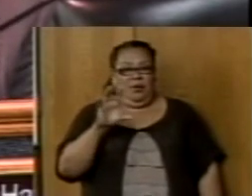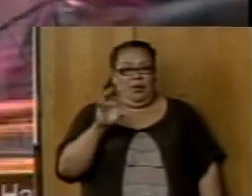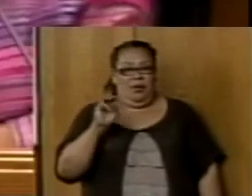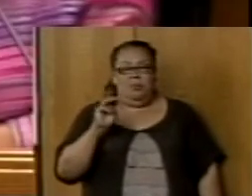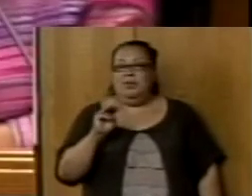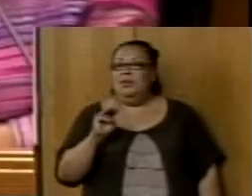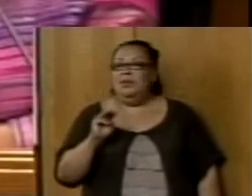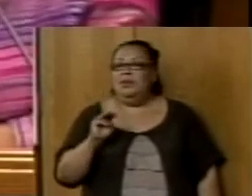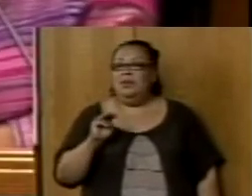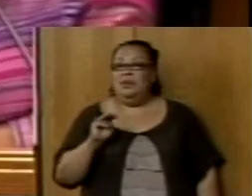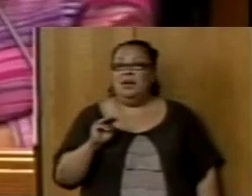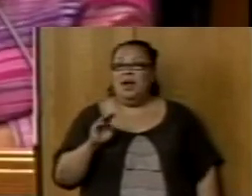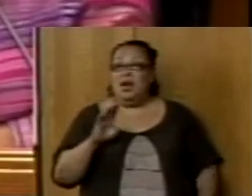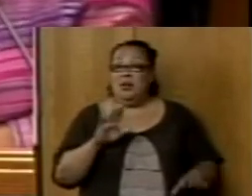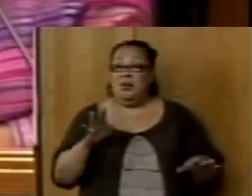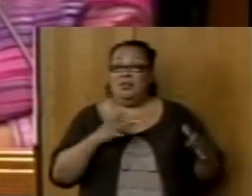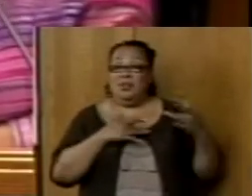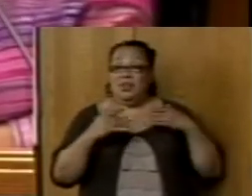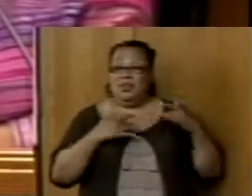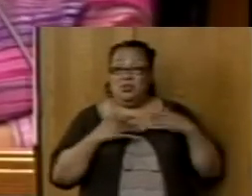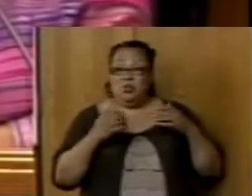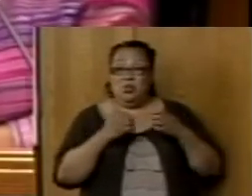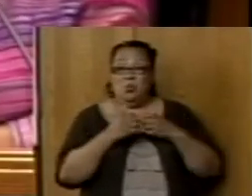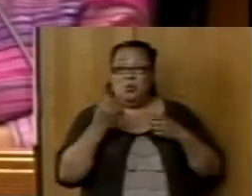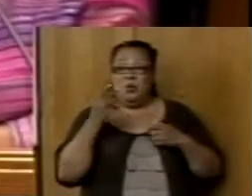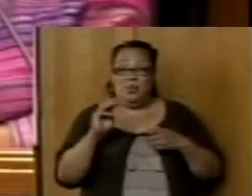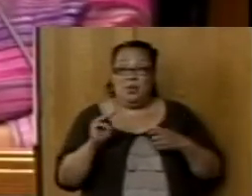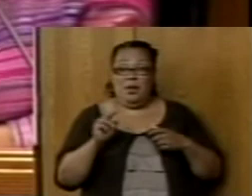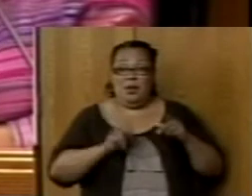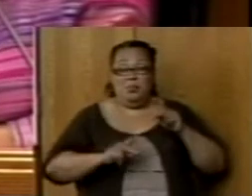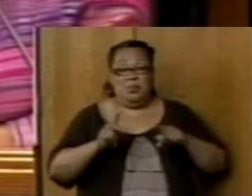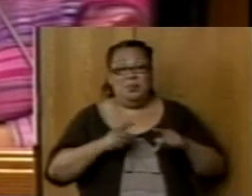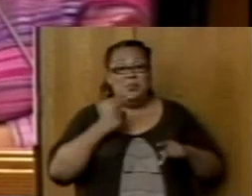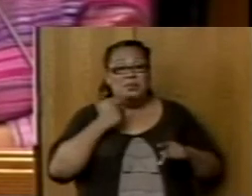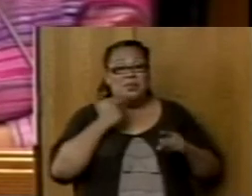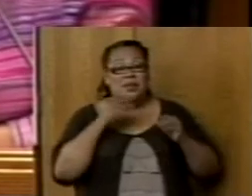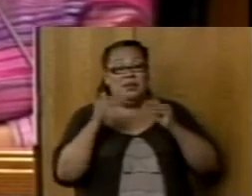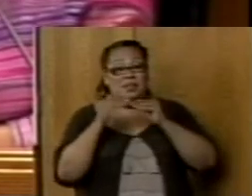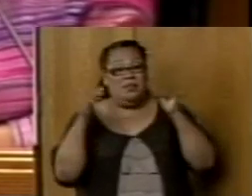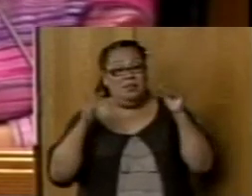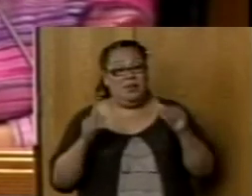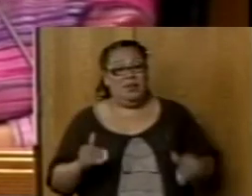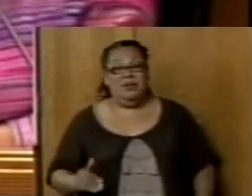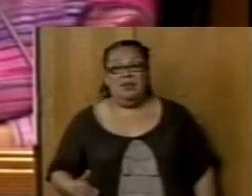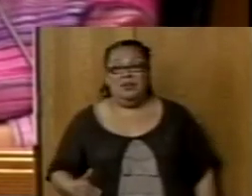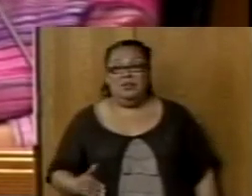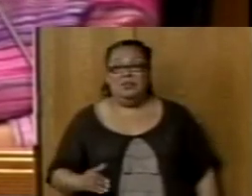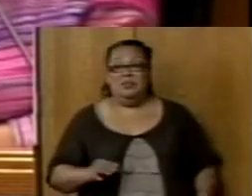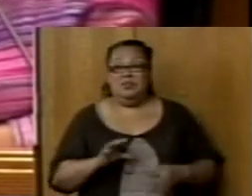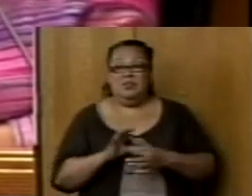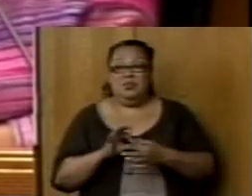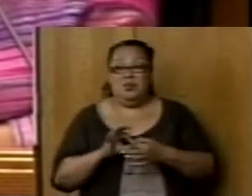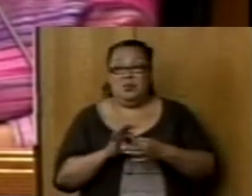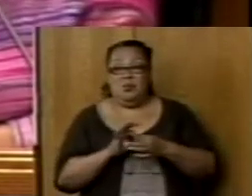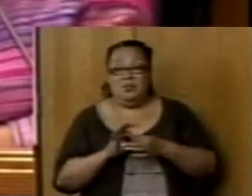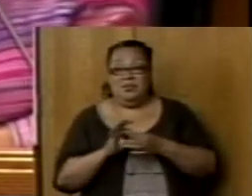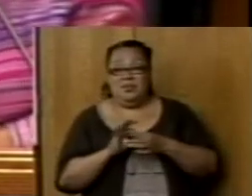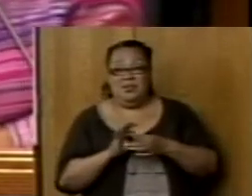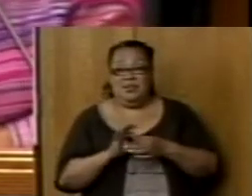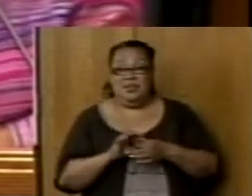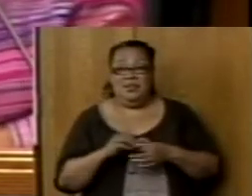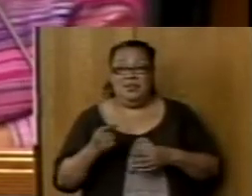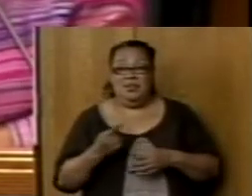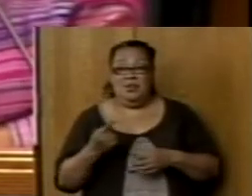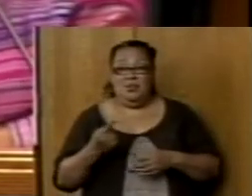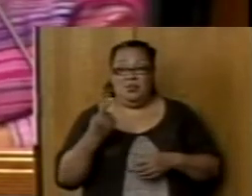I don't have a problem with them. I don't have any concern with them. I just have a problem with people saying about the fairness. And just coincidentally, they're the only ones, and